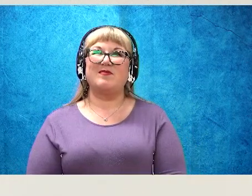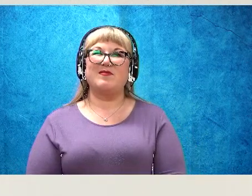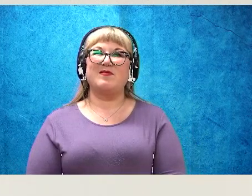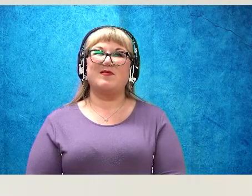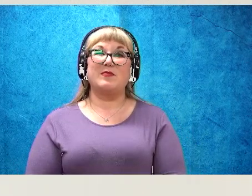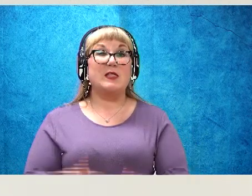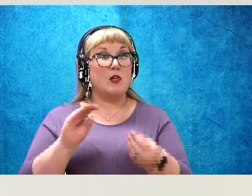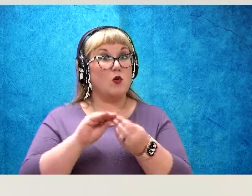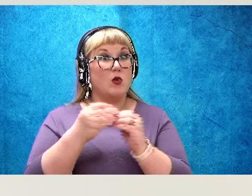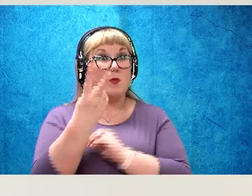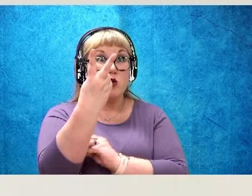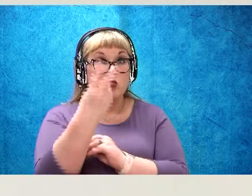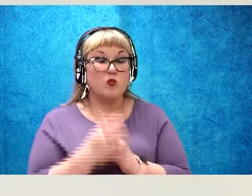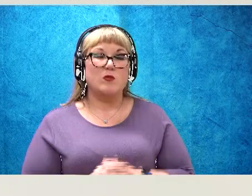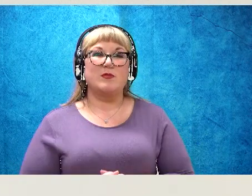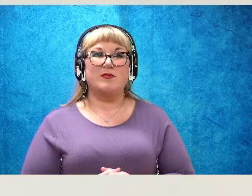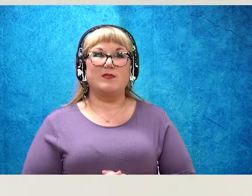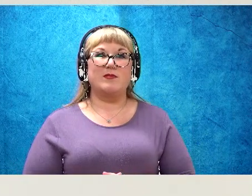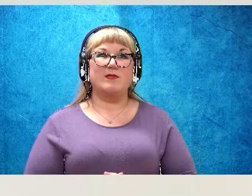Number 2.